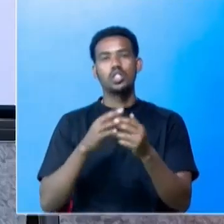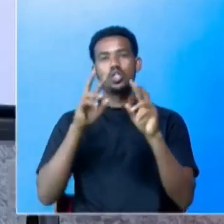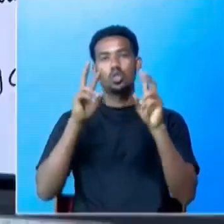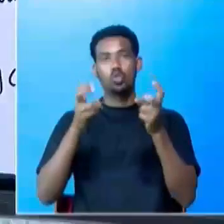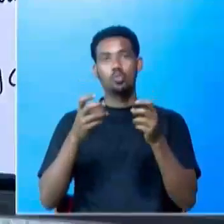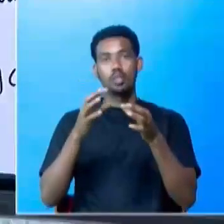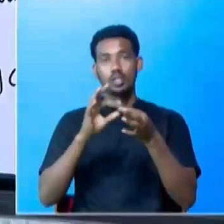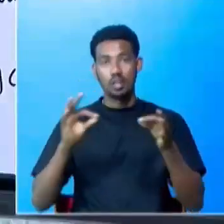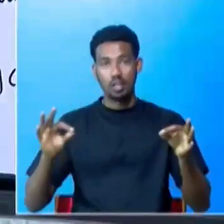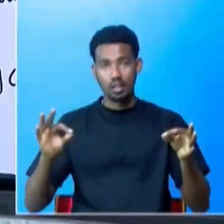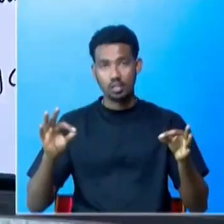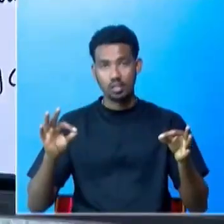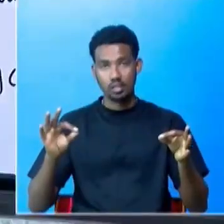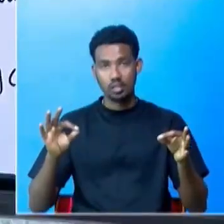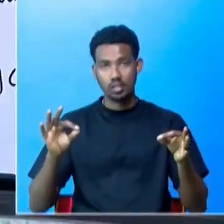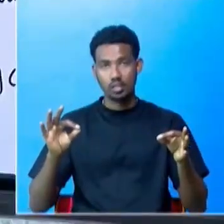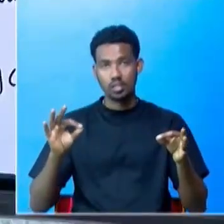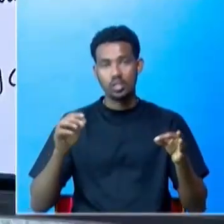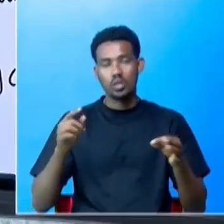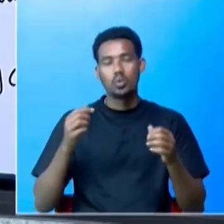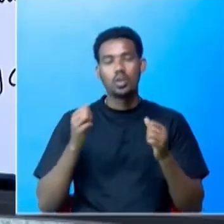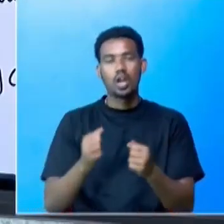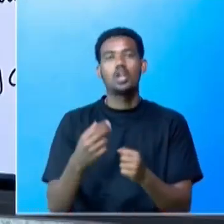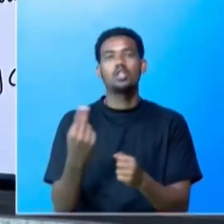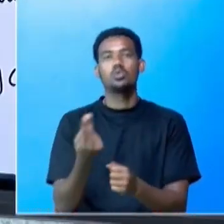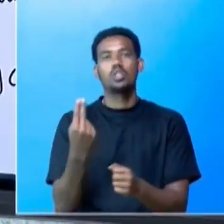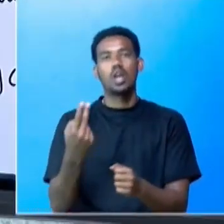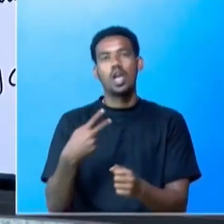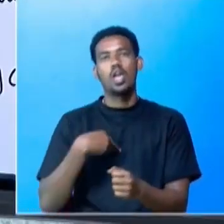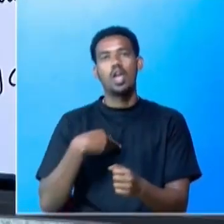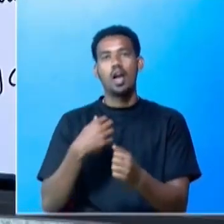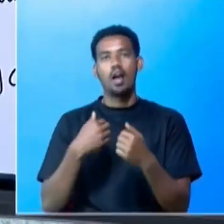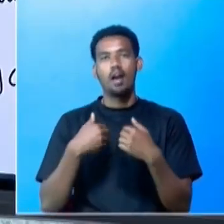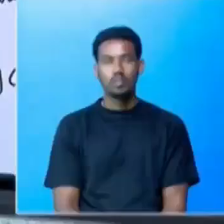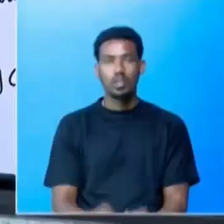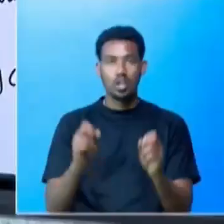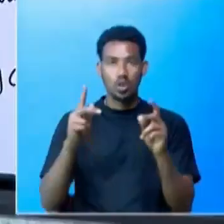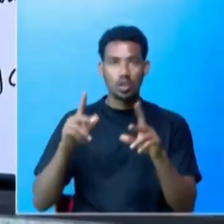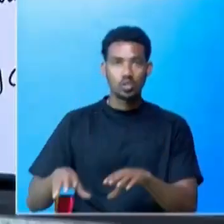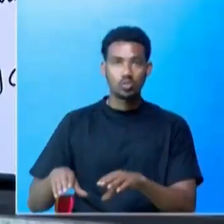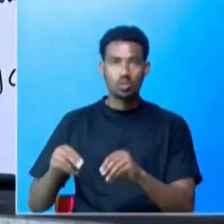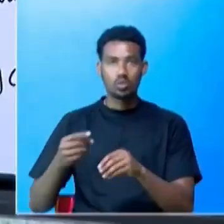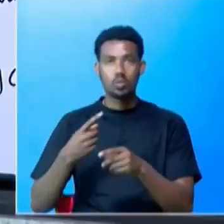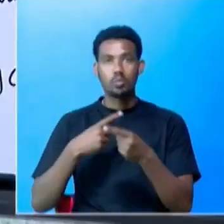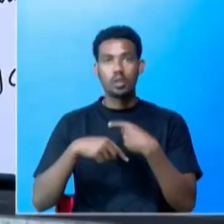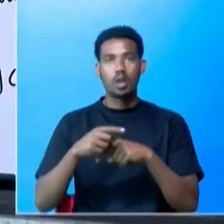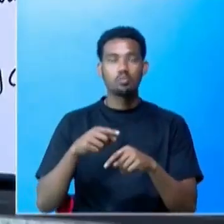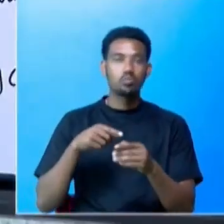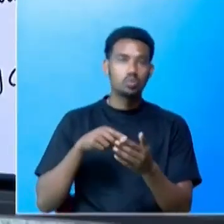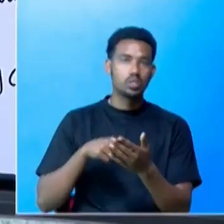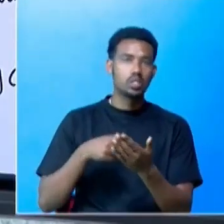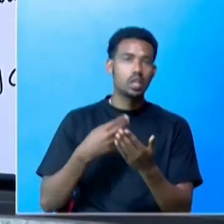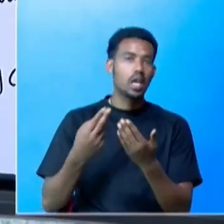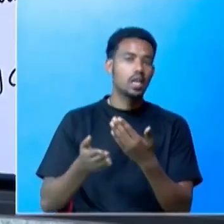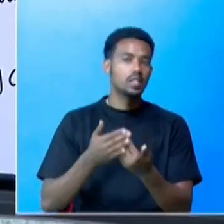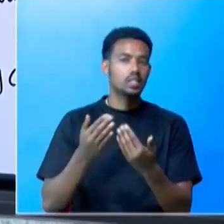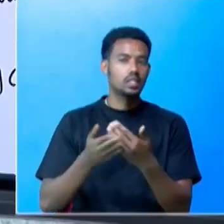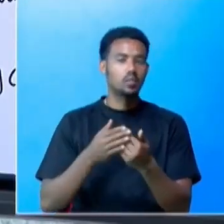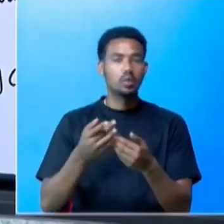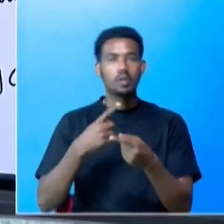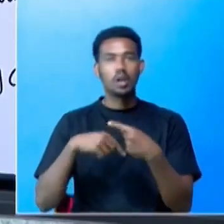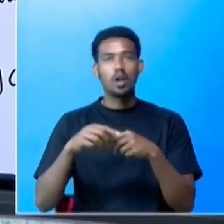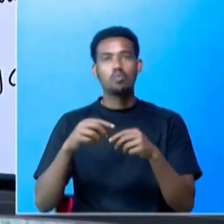sentence, what you are using, I have a cat, that is the topic. When we come to here, easily, when we come to the